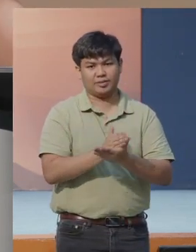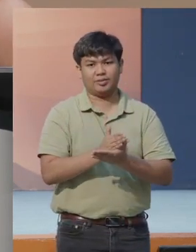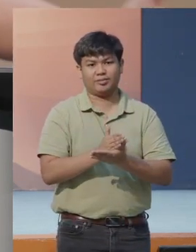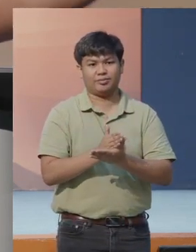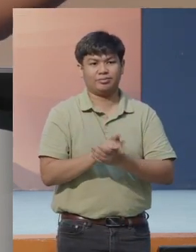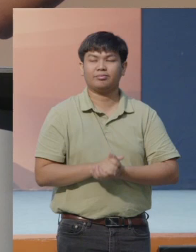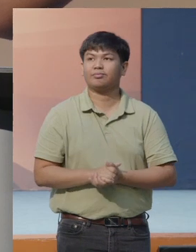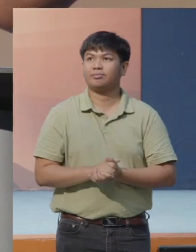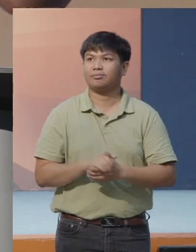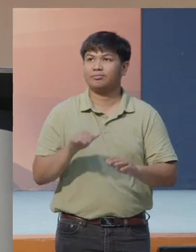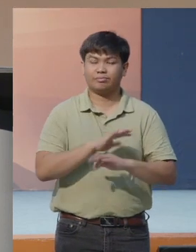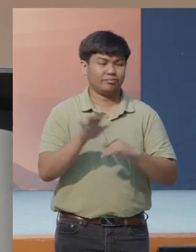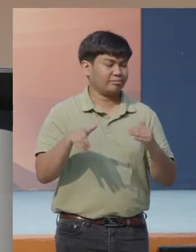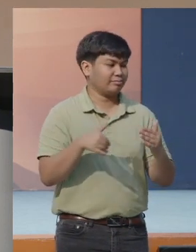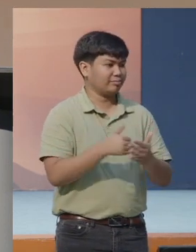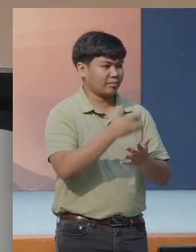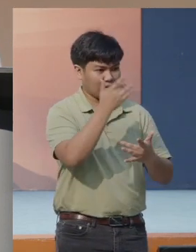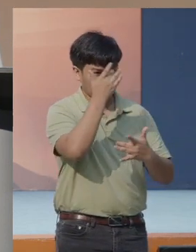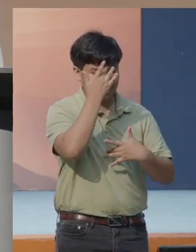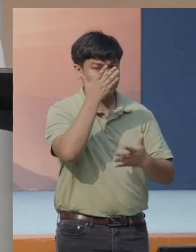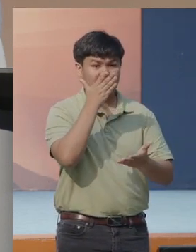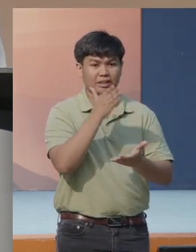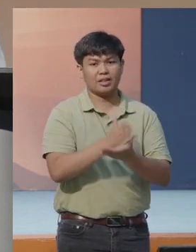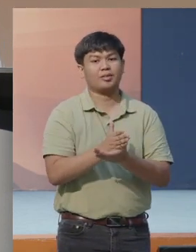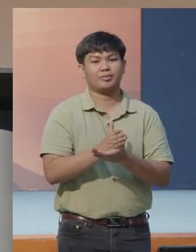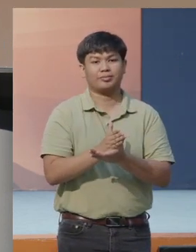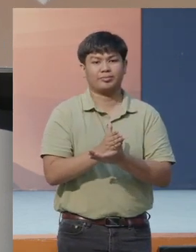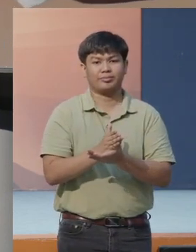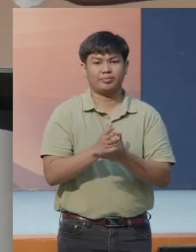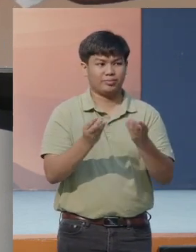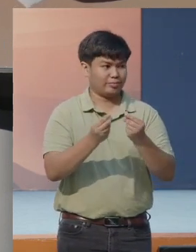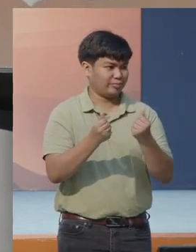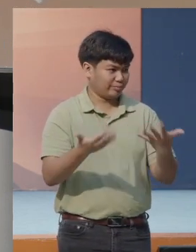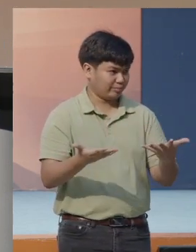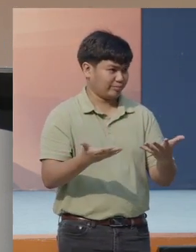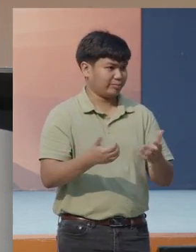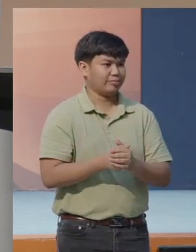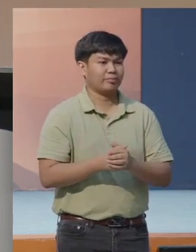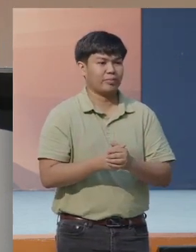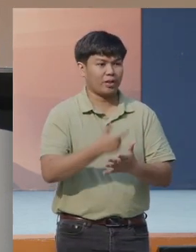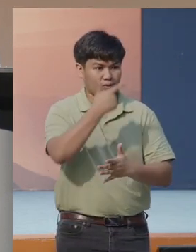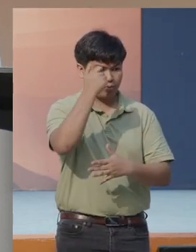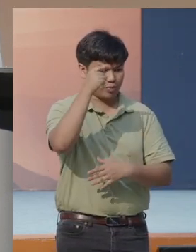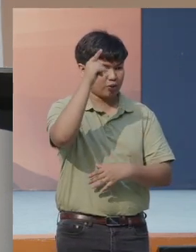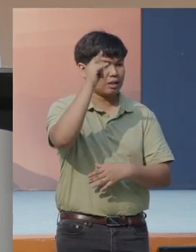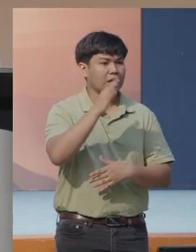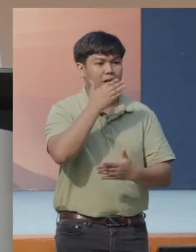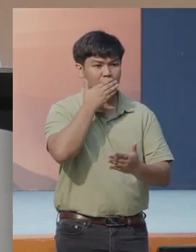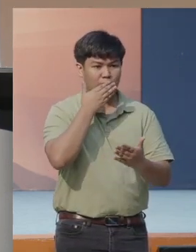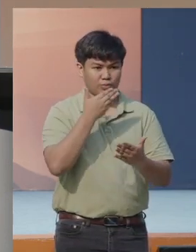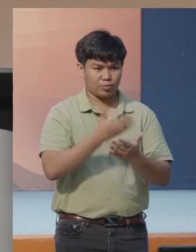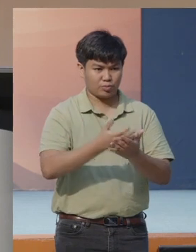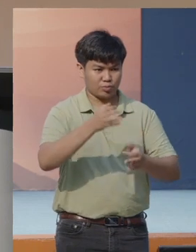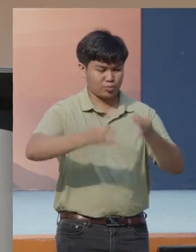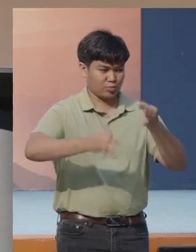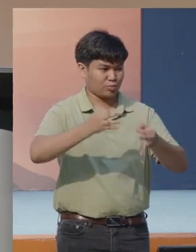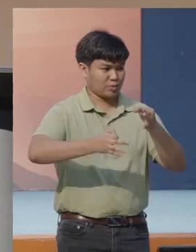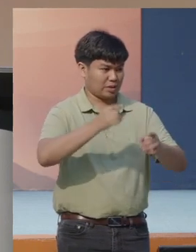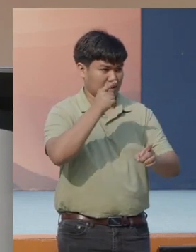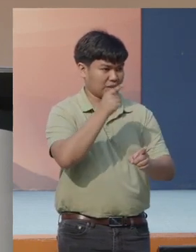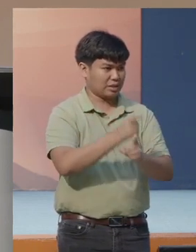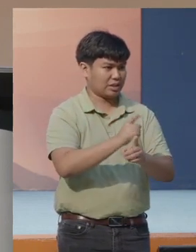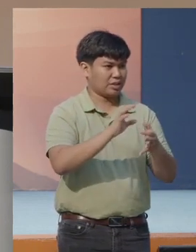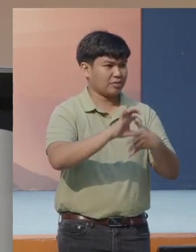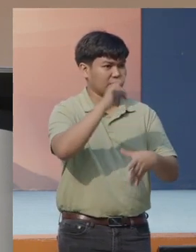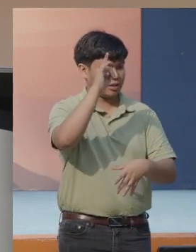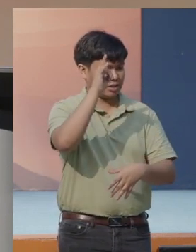dry. All sickness will be gone. Because the goodness and justice and righteousness